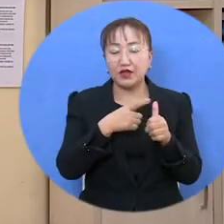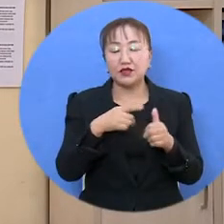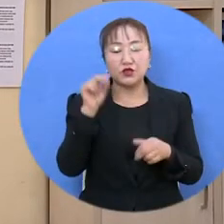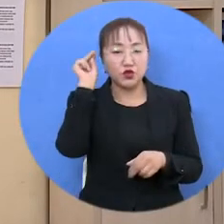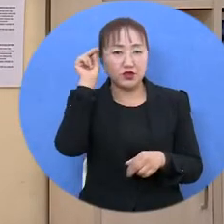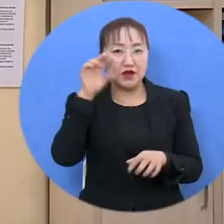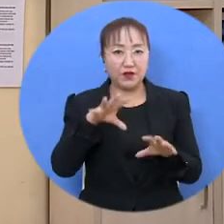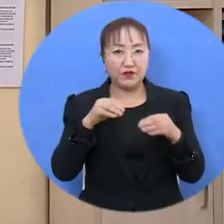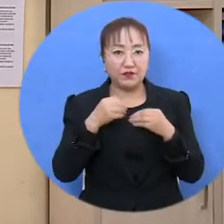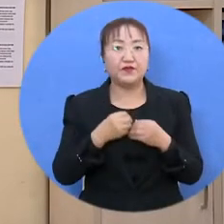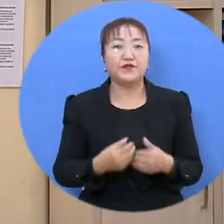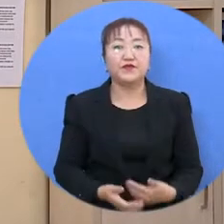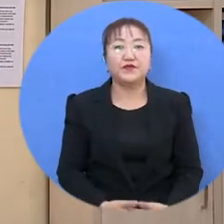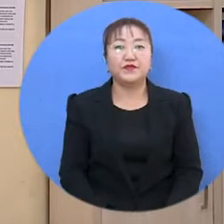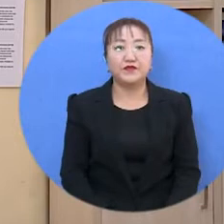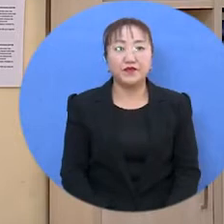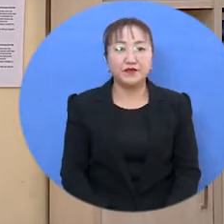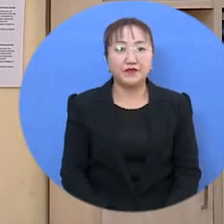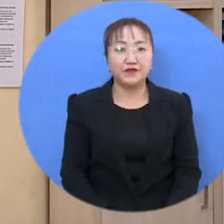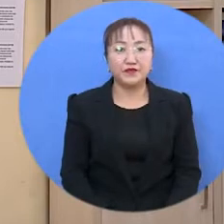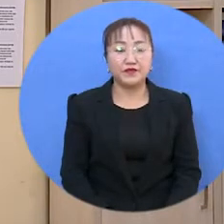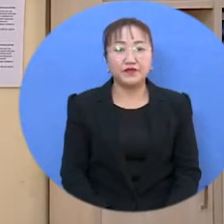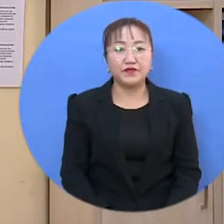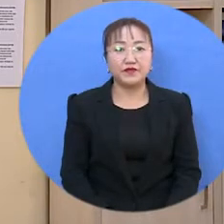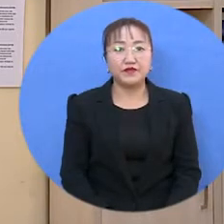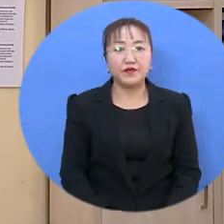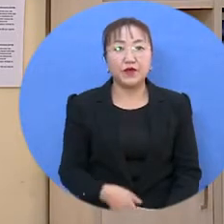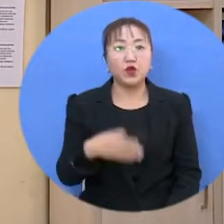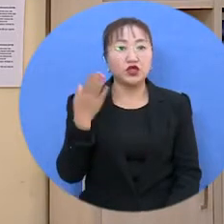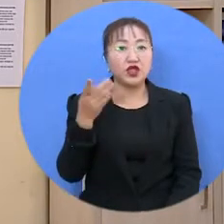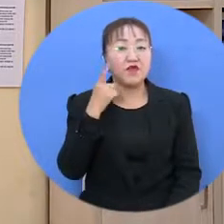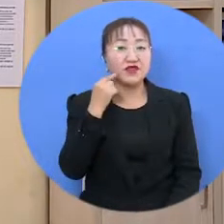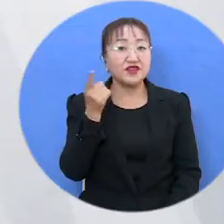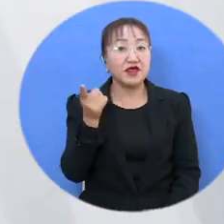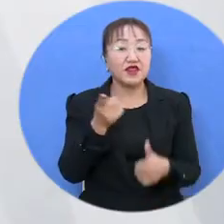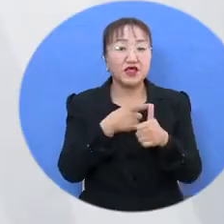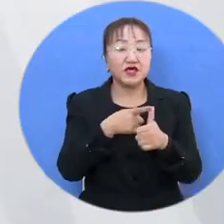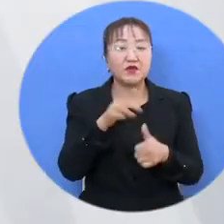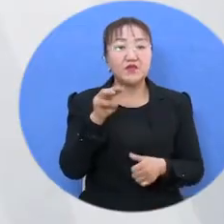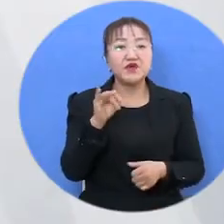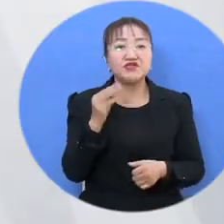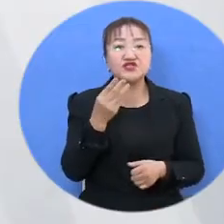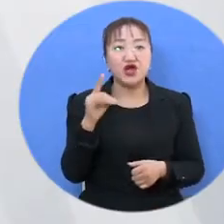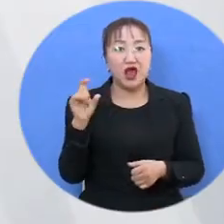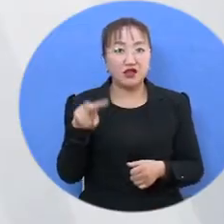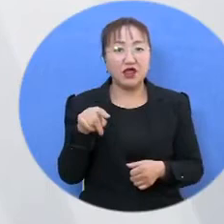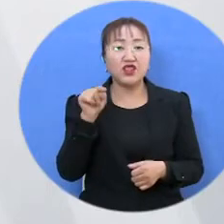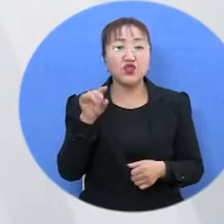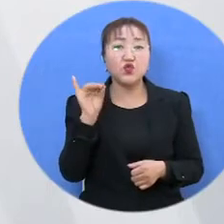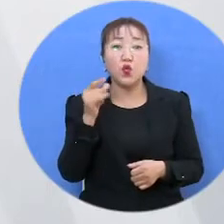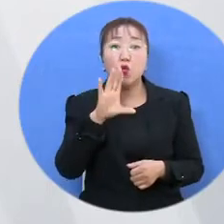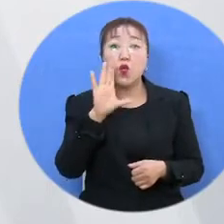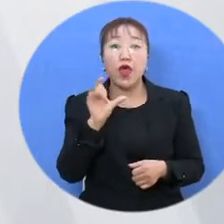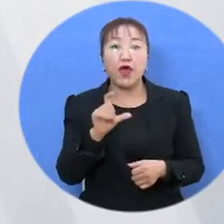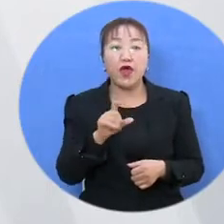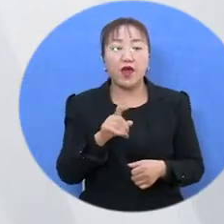parts. Okay, her name is Michelle. What is it? Please